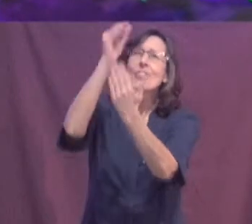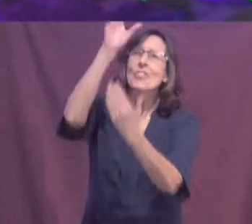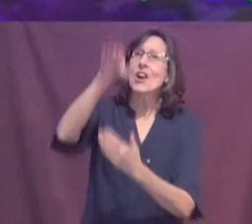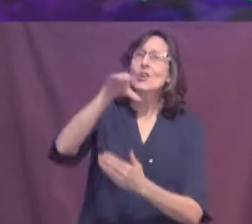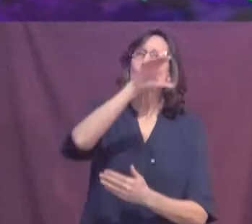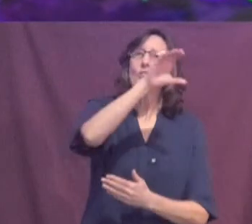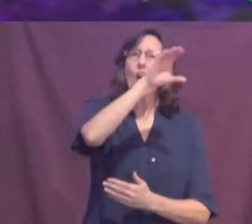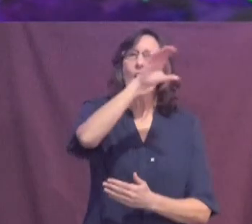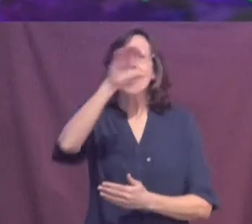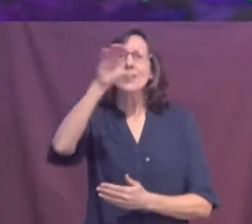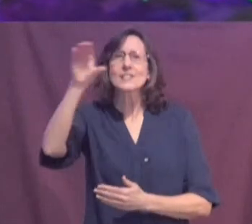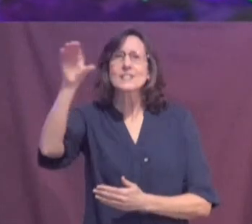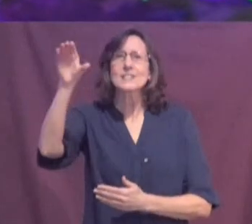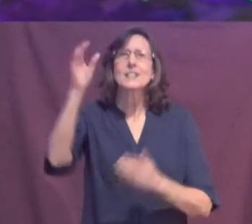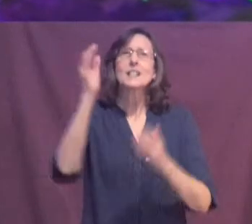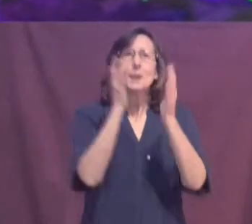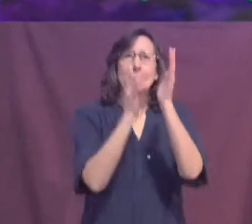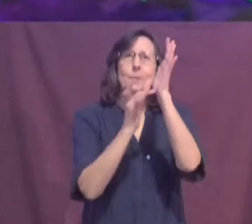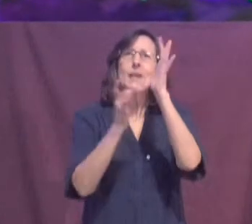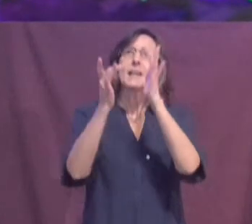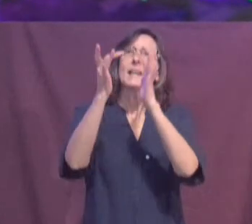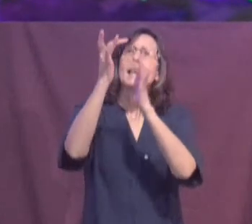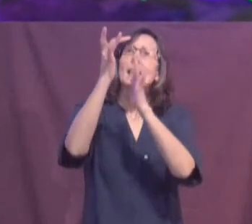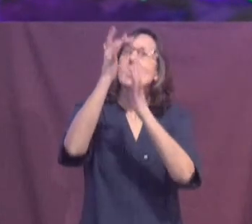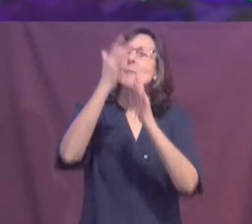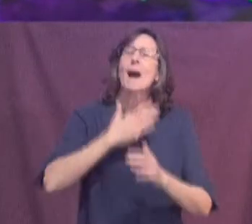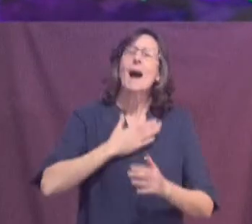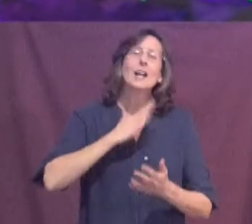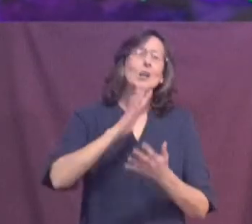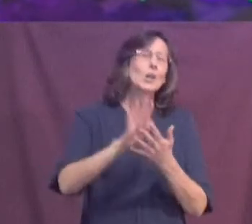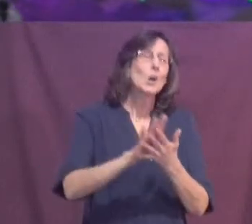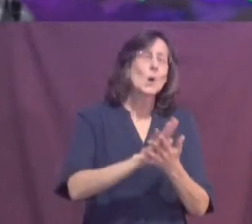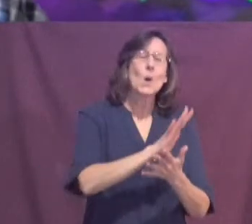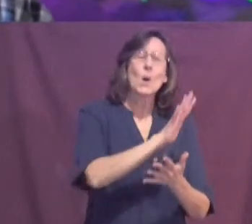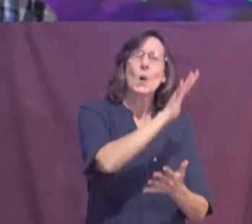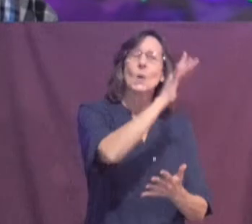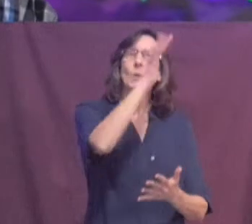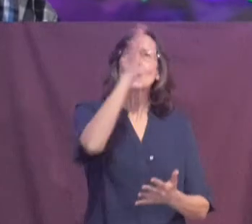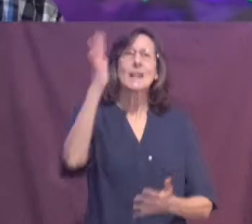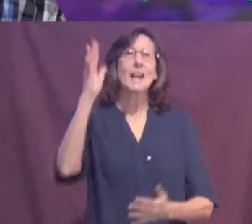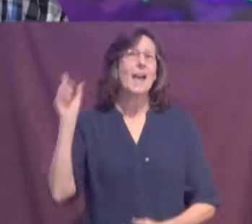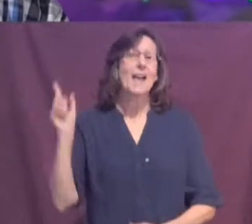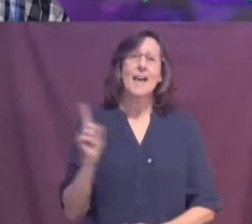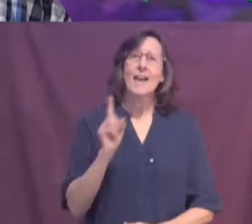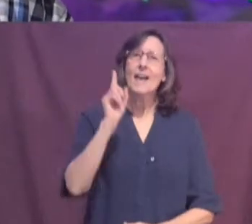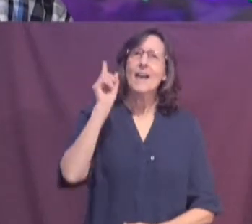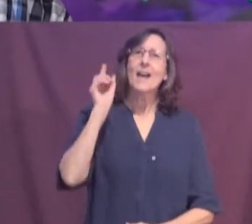In the cross, be my glory